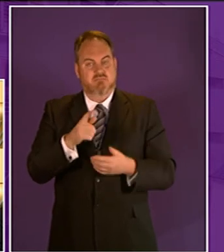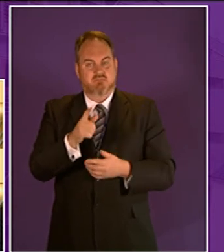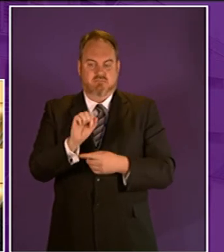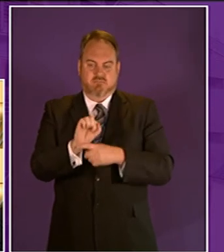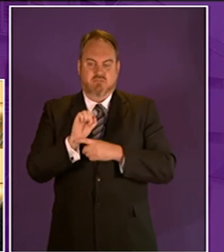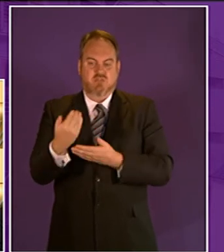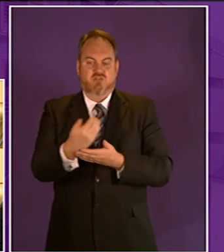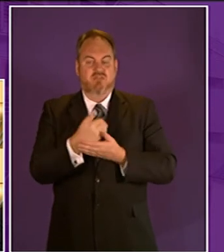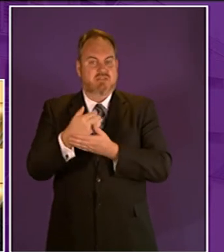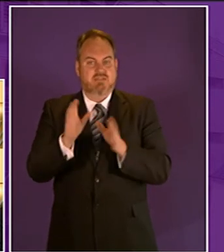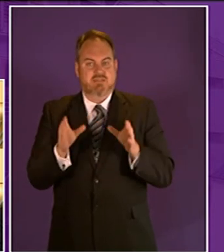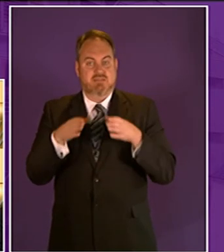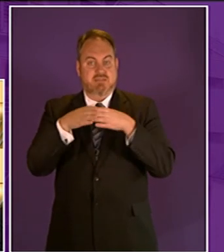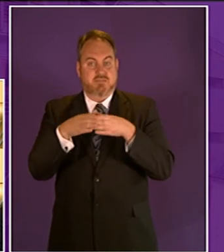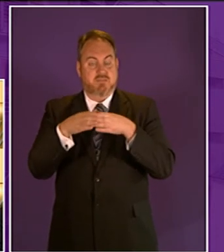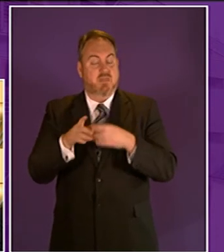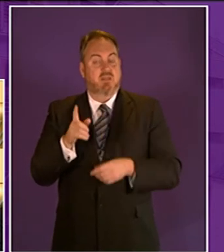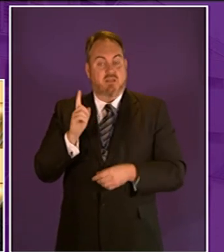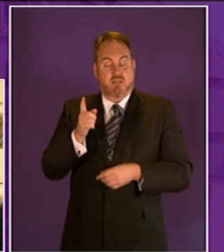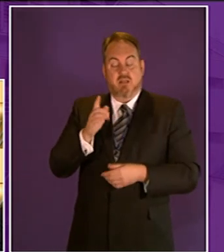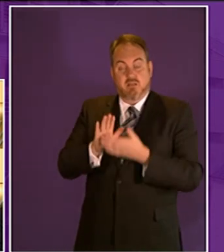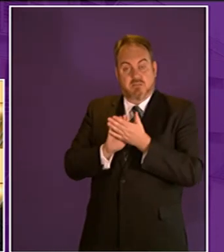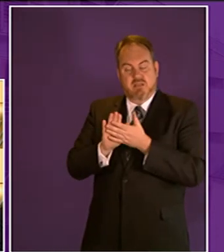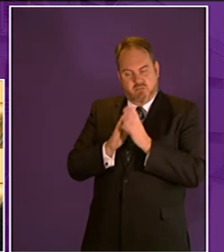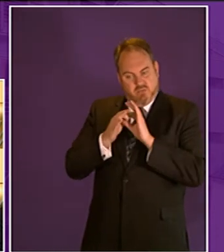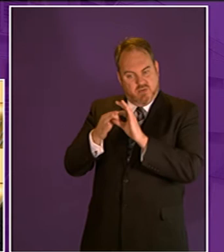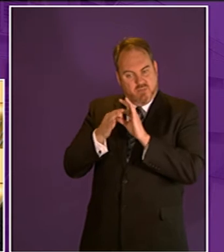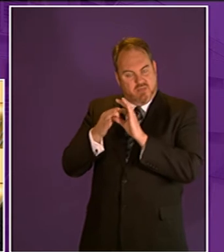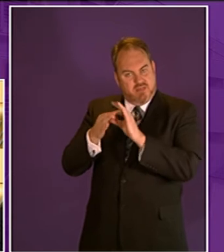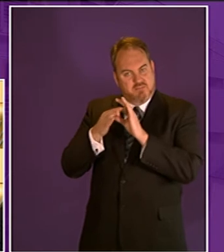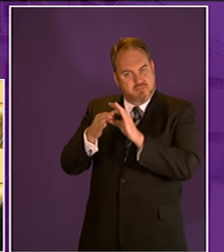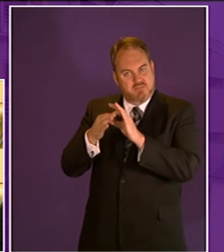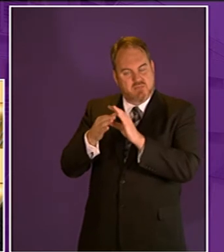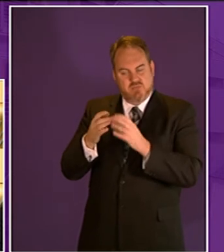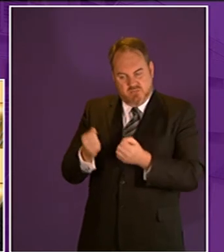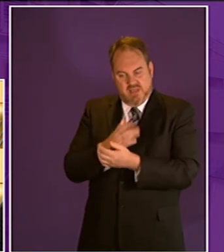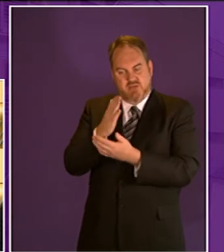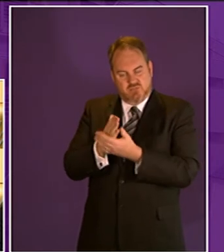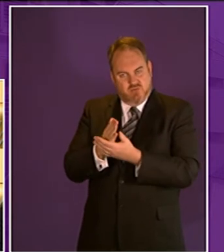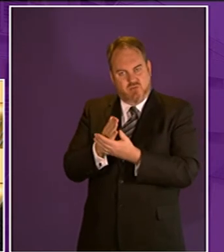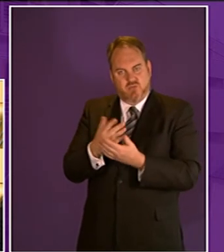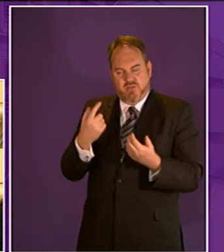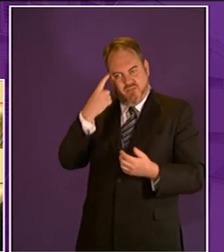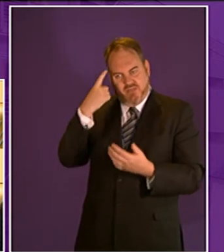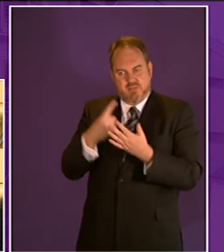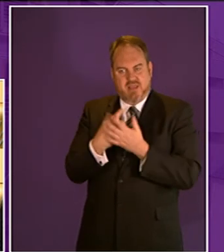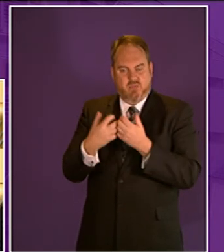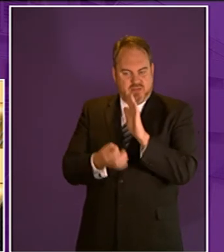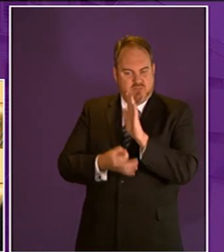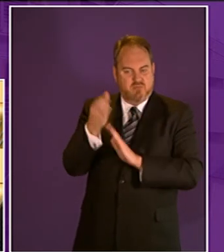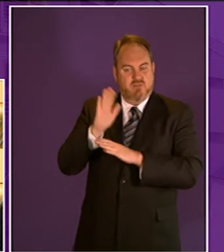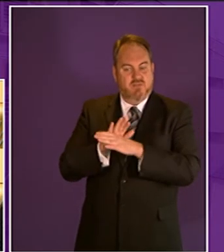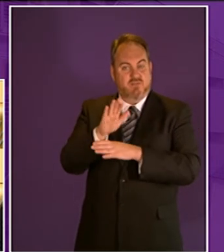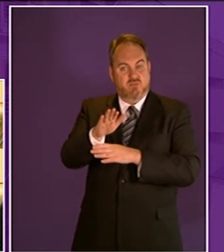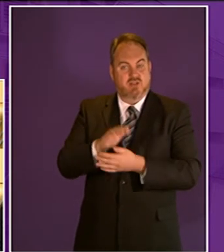to be important here. And we will certainly be working with that national centre in taking these matters forward. And then